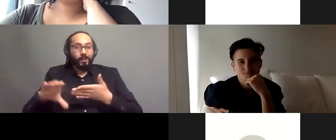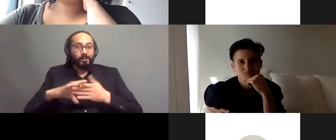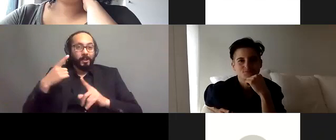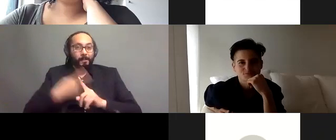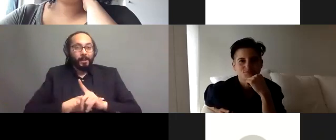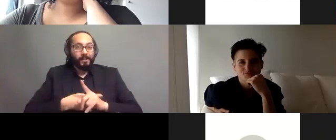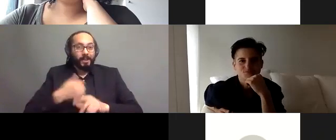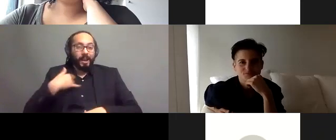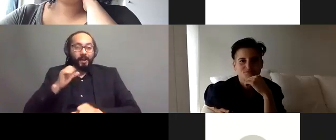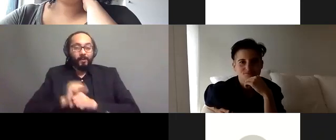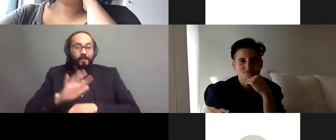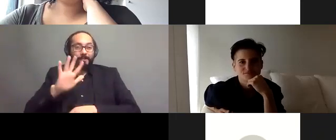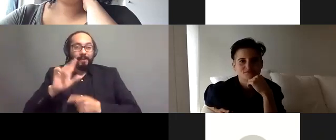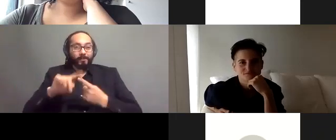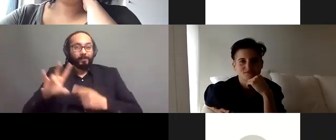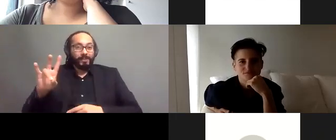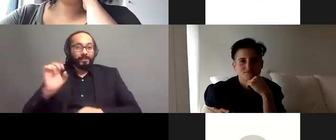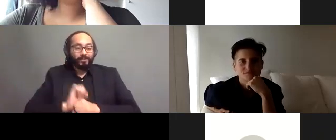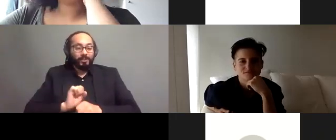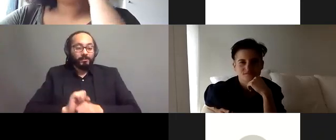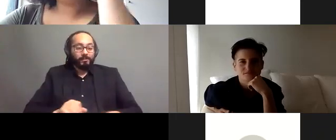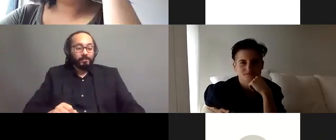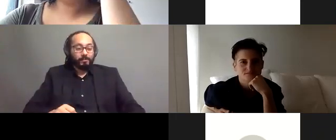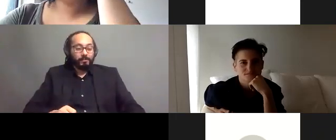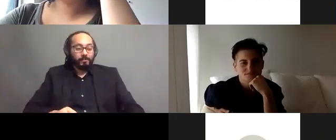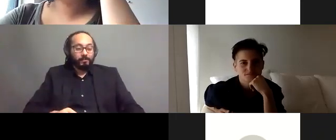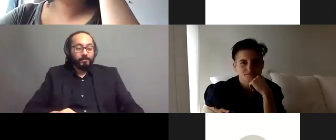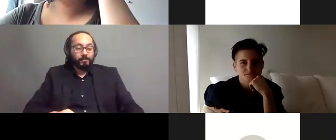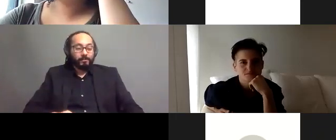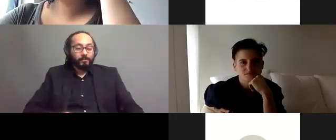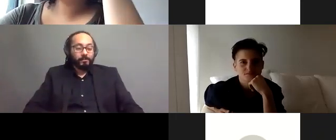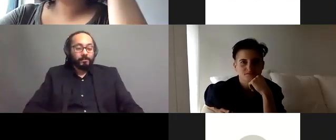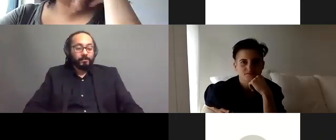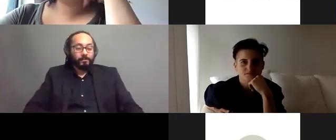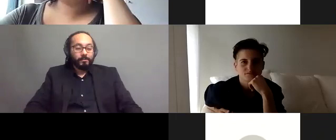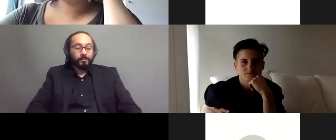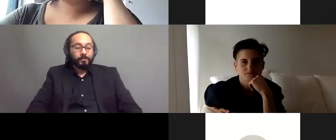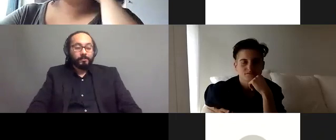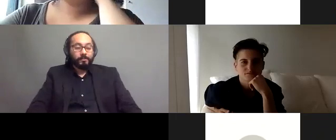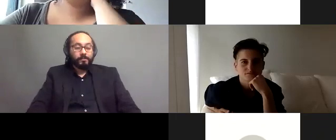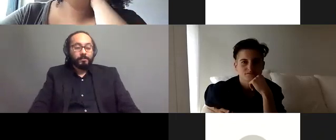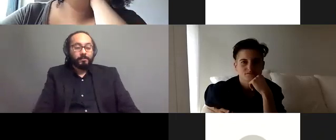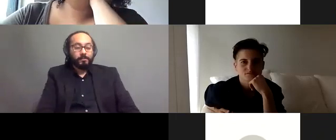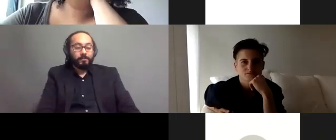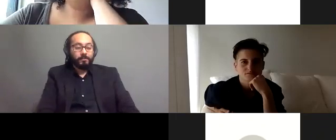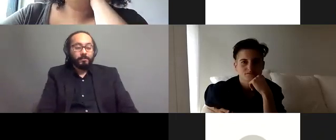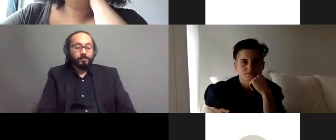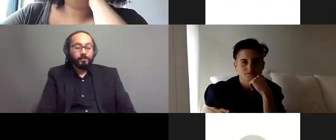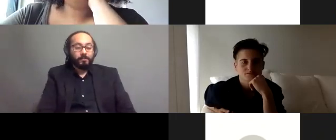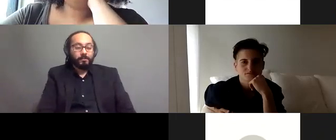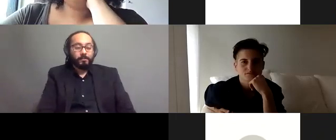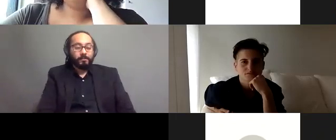jobs. So that was really nice. And then I actually, one of the